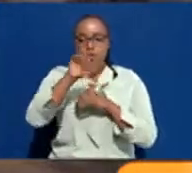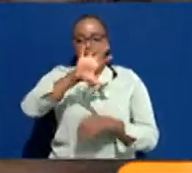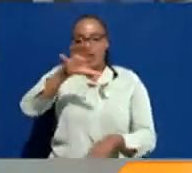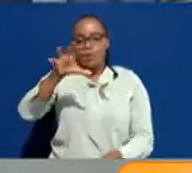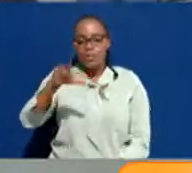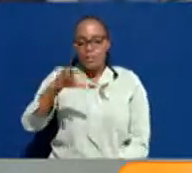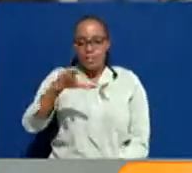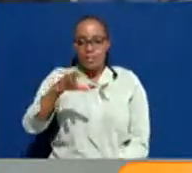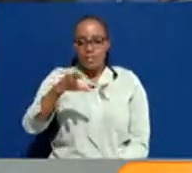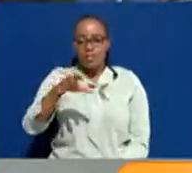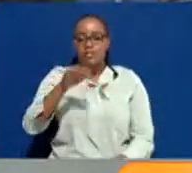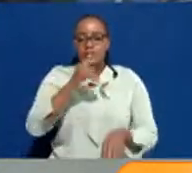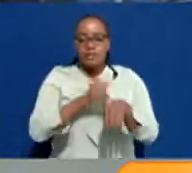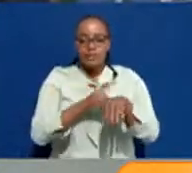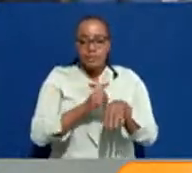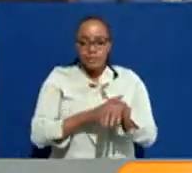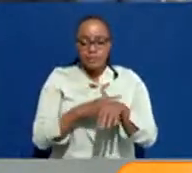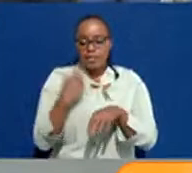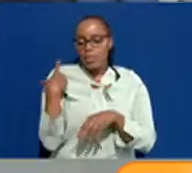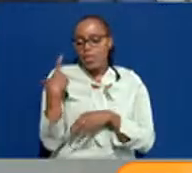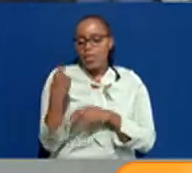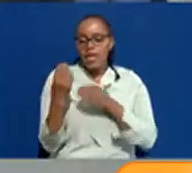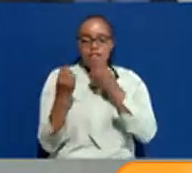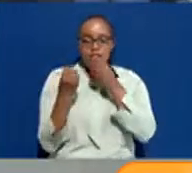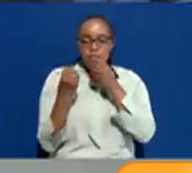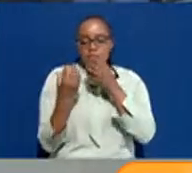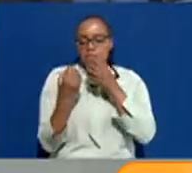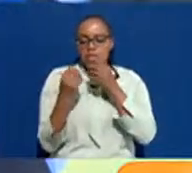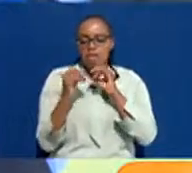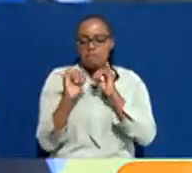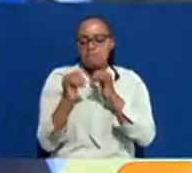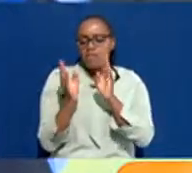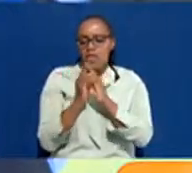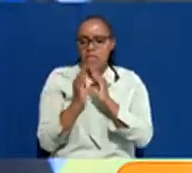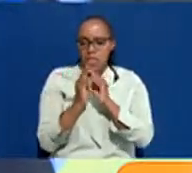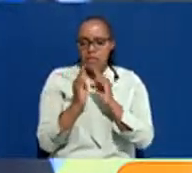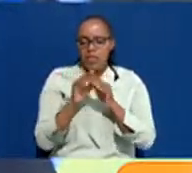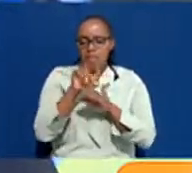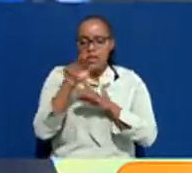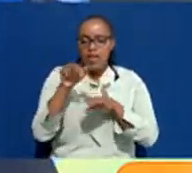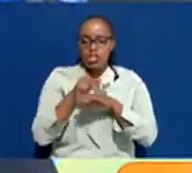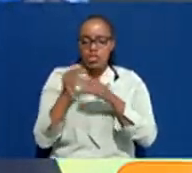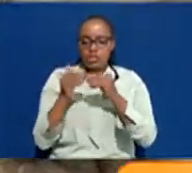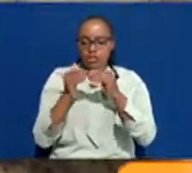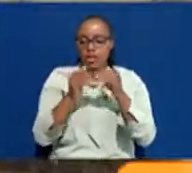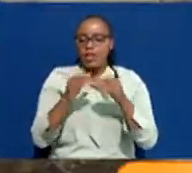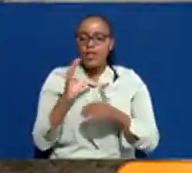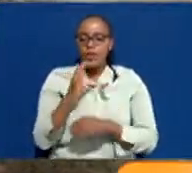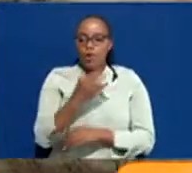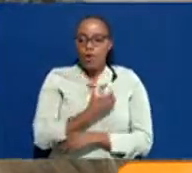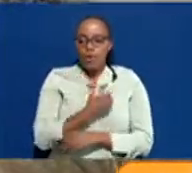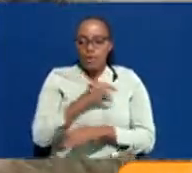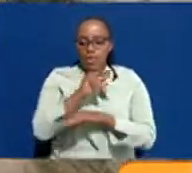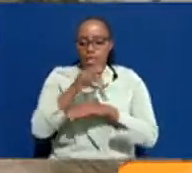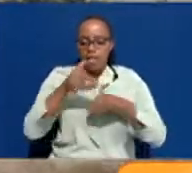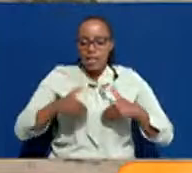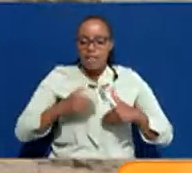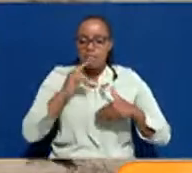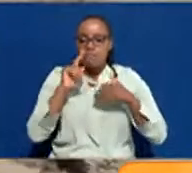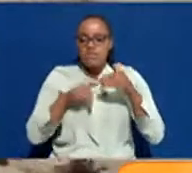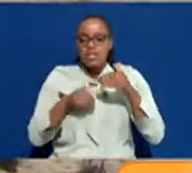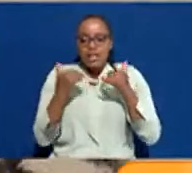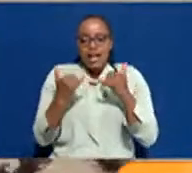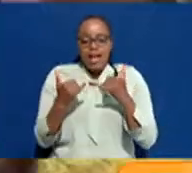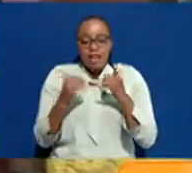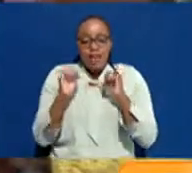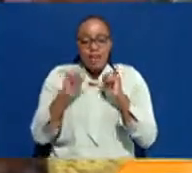counties. During their latest briefing in Nairobi, the National Steering Committee on Drought Response revealed that the drought is likely to